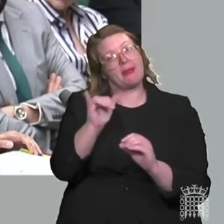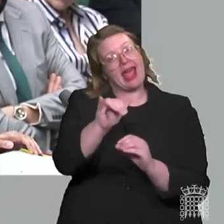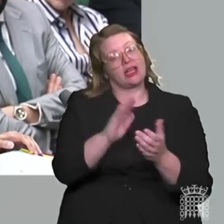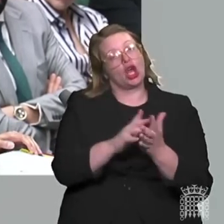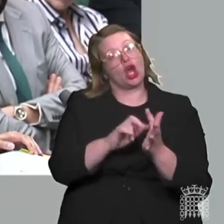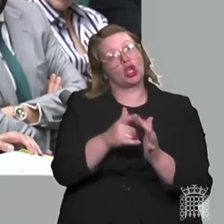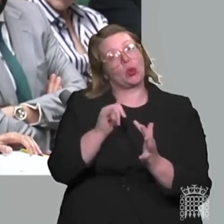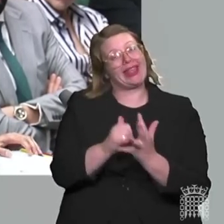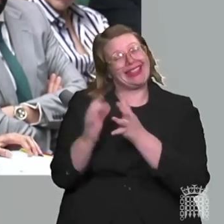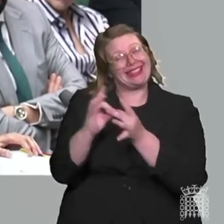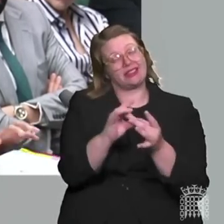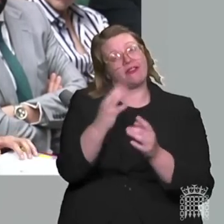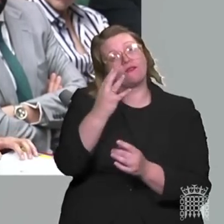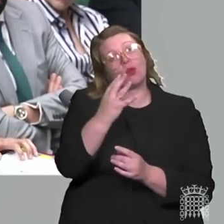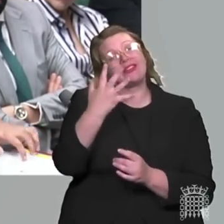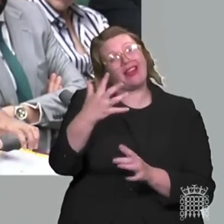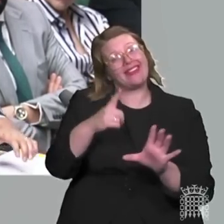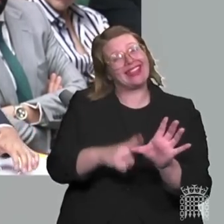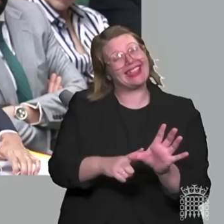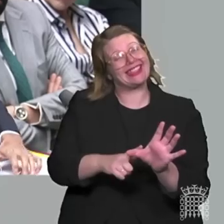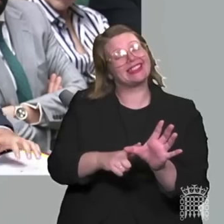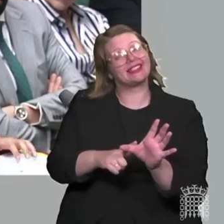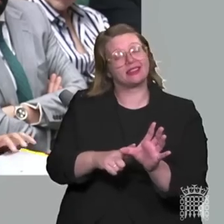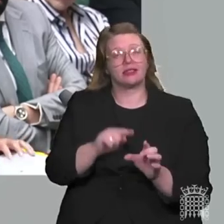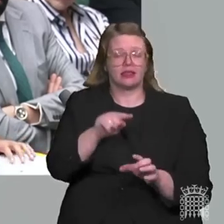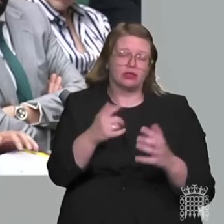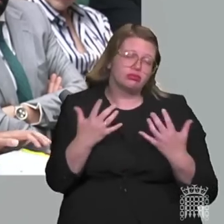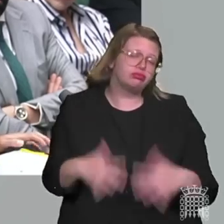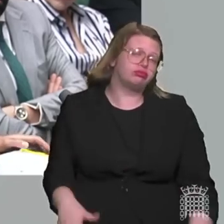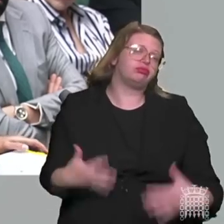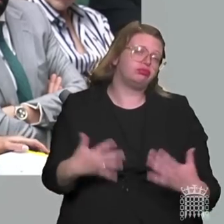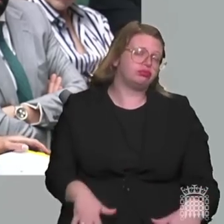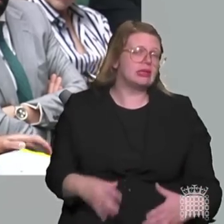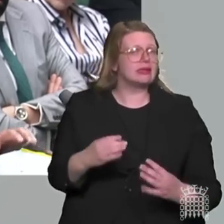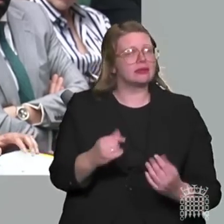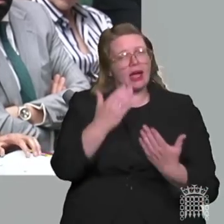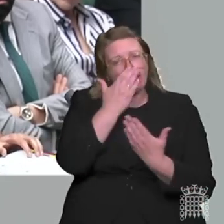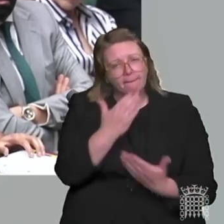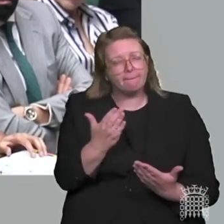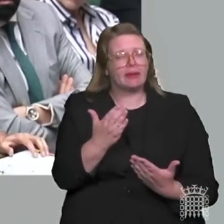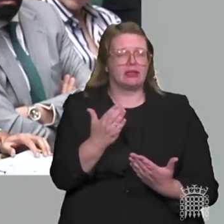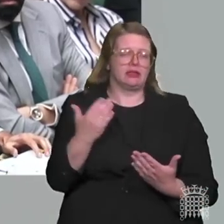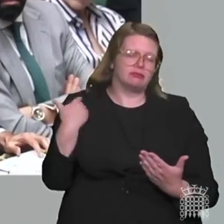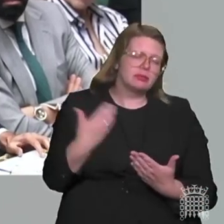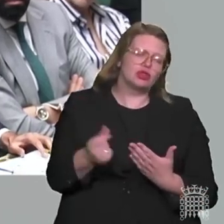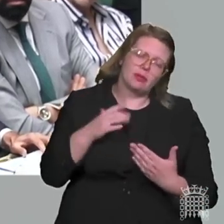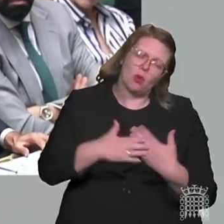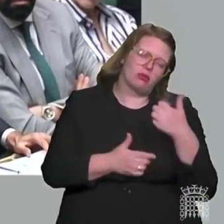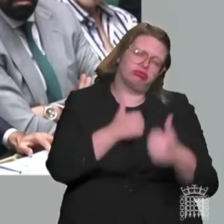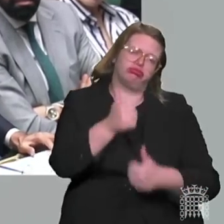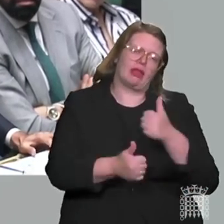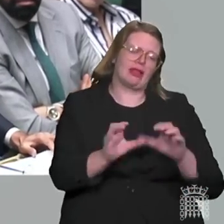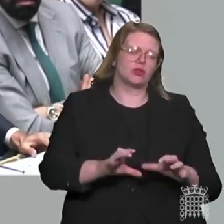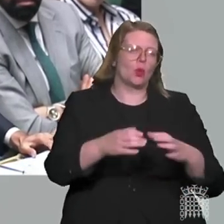for 45 years. And although their vital work at the heart of defence has often been unheralded, the squadron has served with professionalism